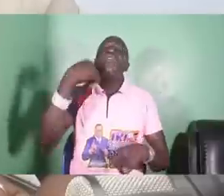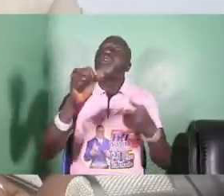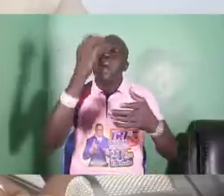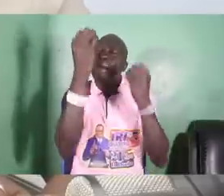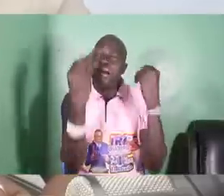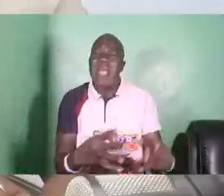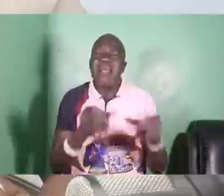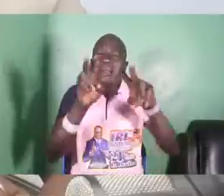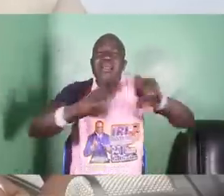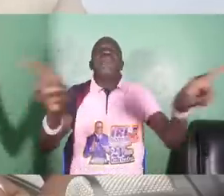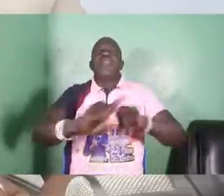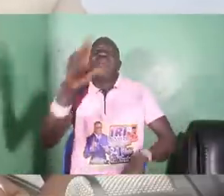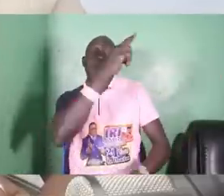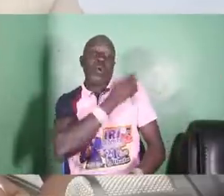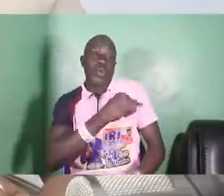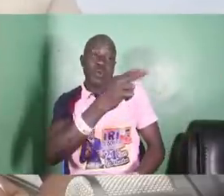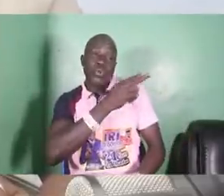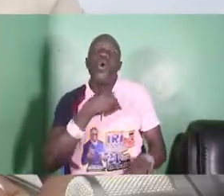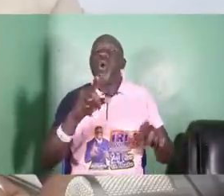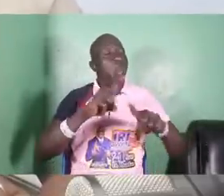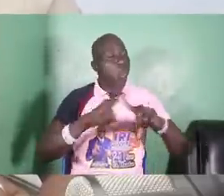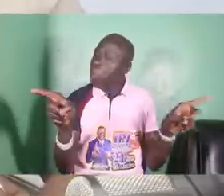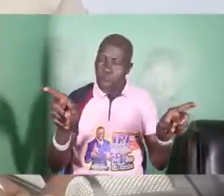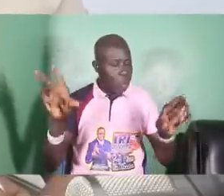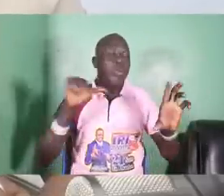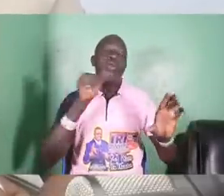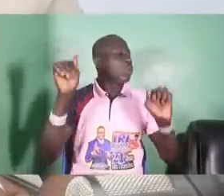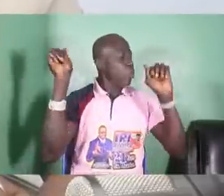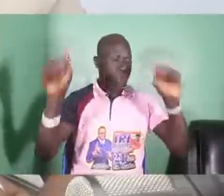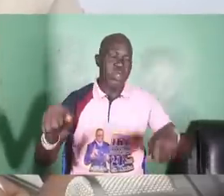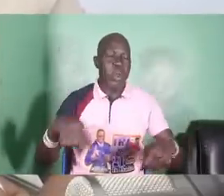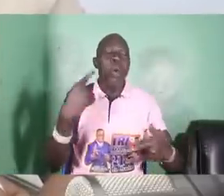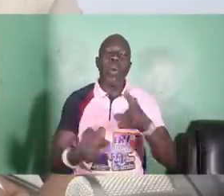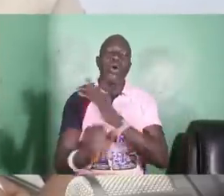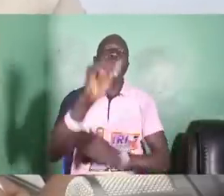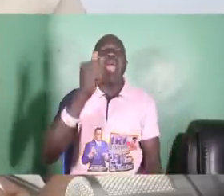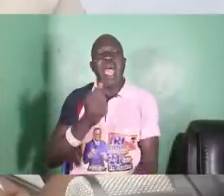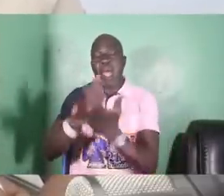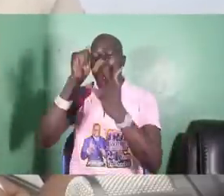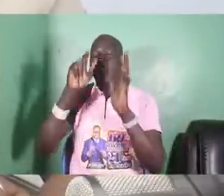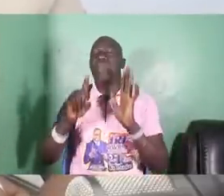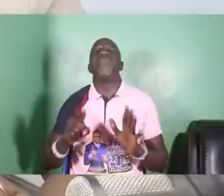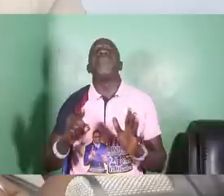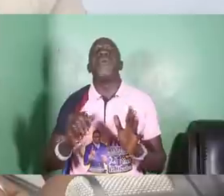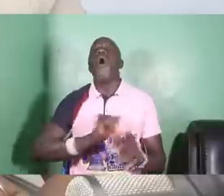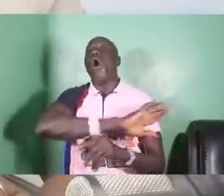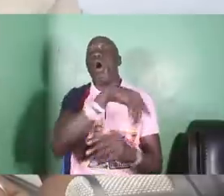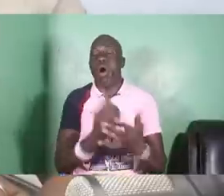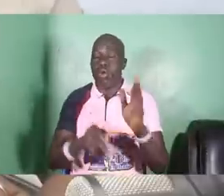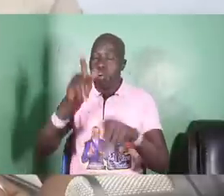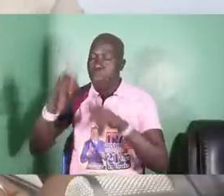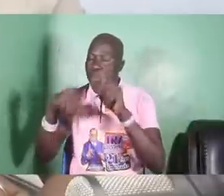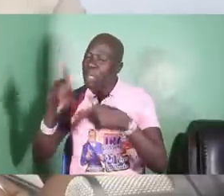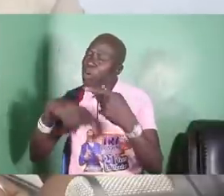She has been to several hospitals. Ṣùgbọ́n kò ṣeé ṣe. But it's impossible. Àmọ́ Ọlọ́run lọ́wọ́ sí. But God intervened. Gbogbo àwọn tó lọ